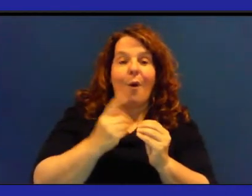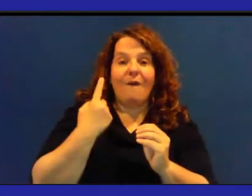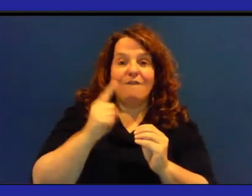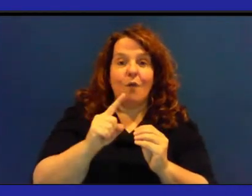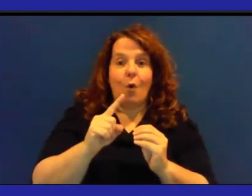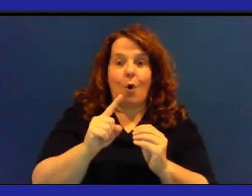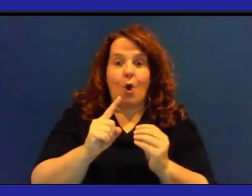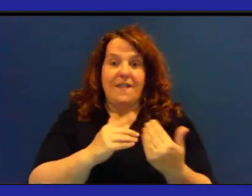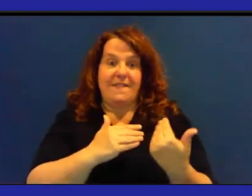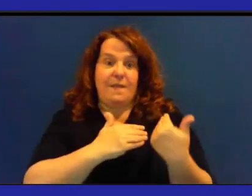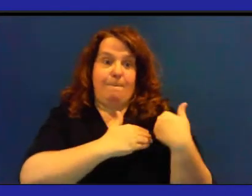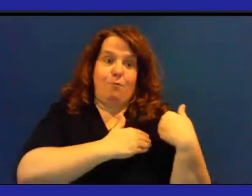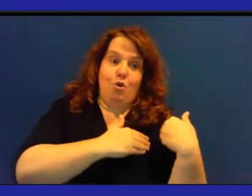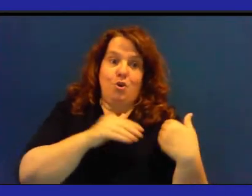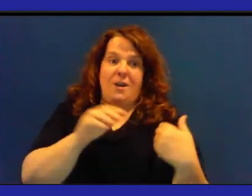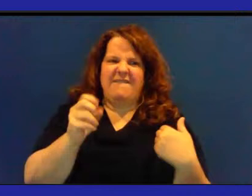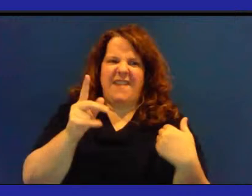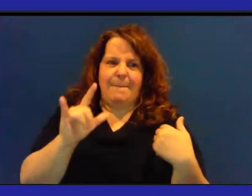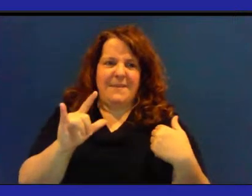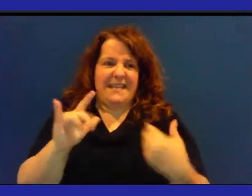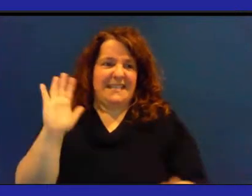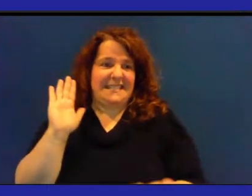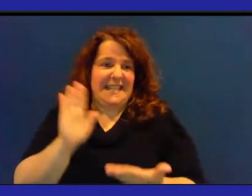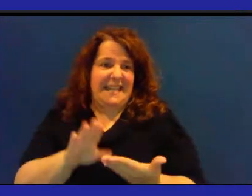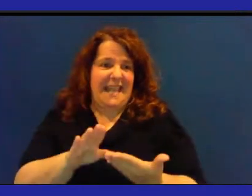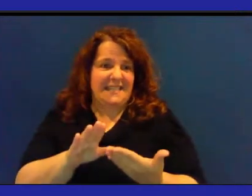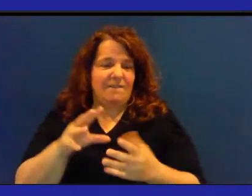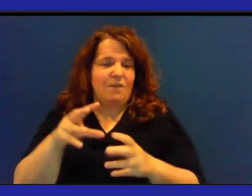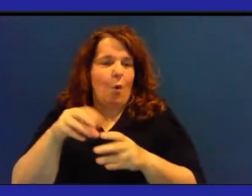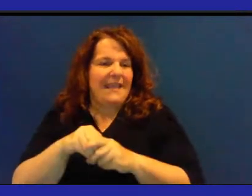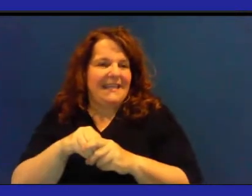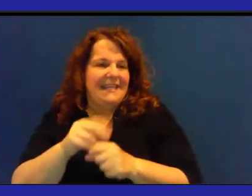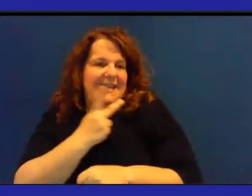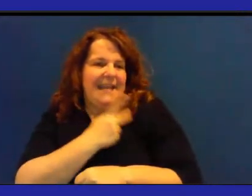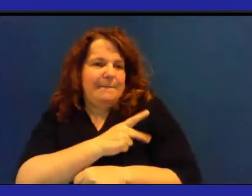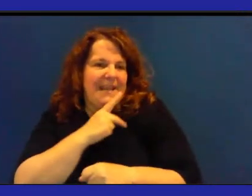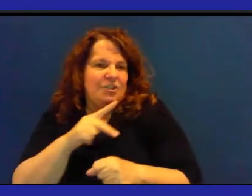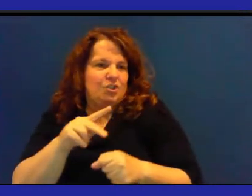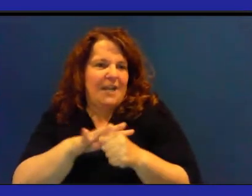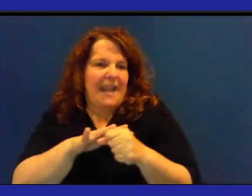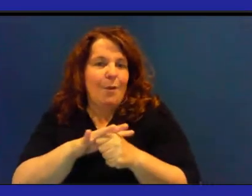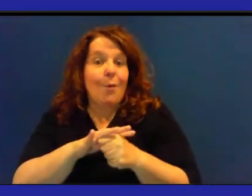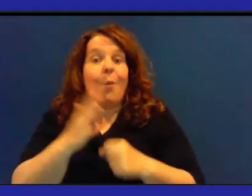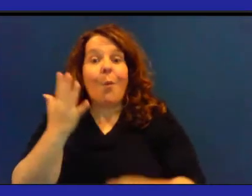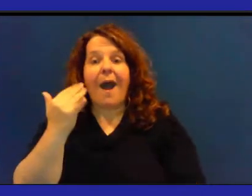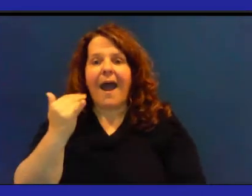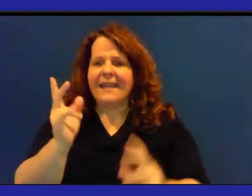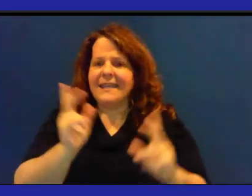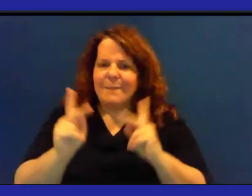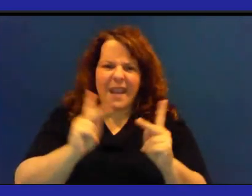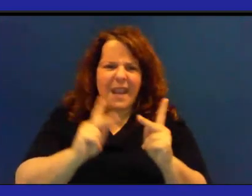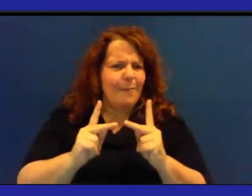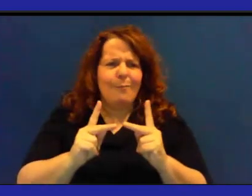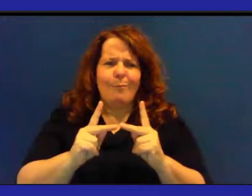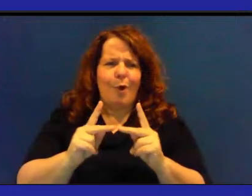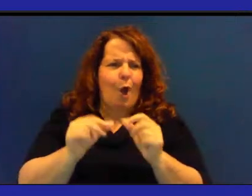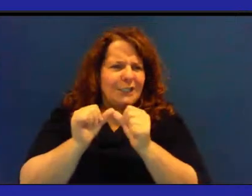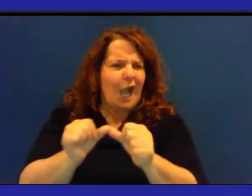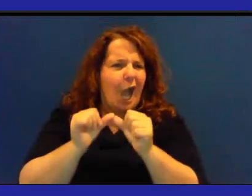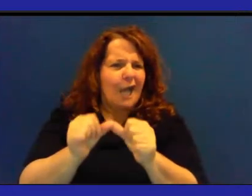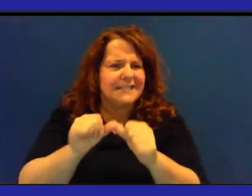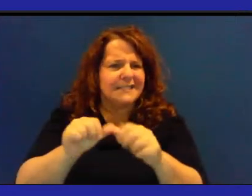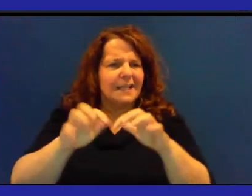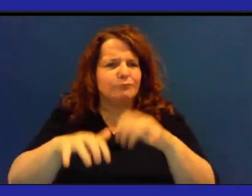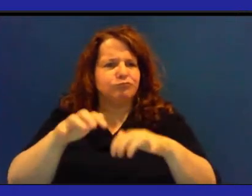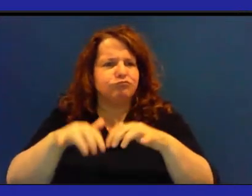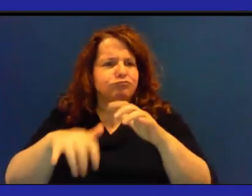burden of Epic is less so in the inpatient area, because people are constantly charting. It's